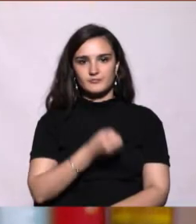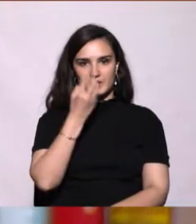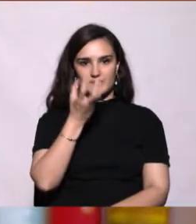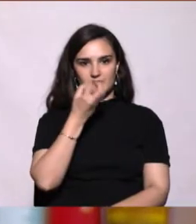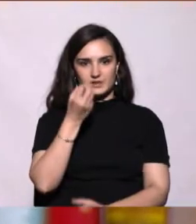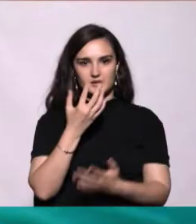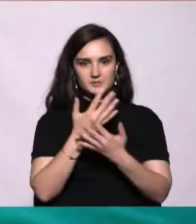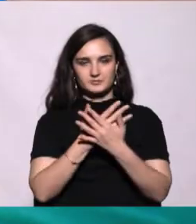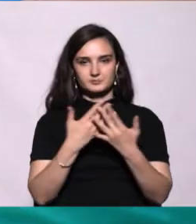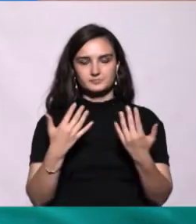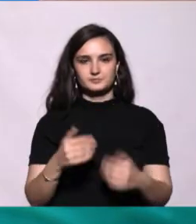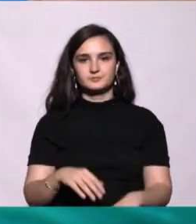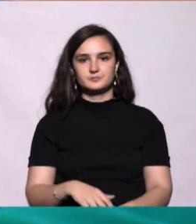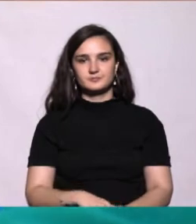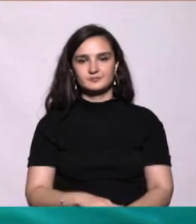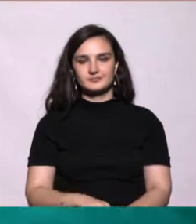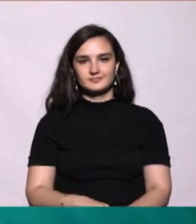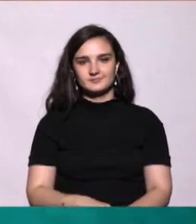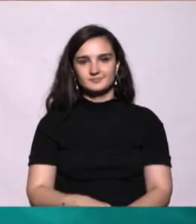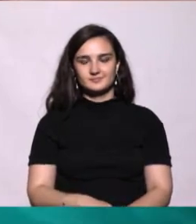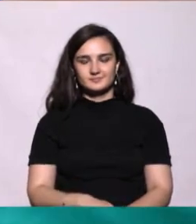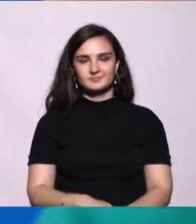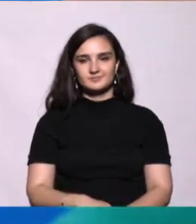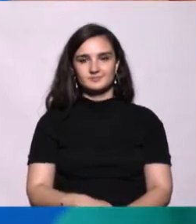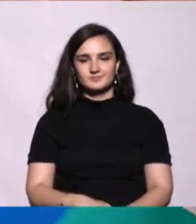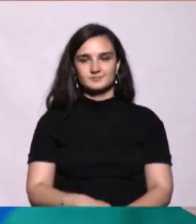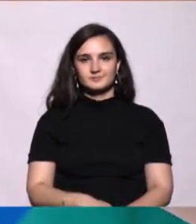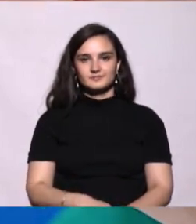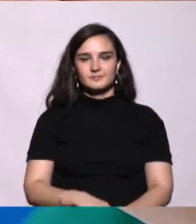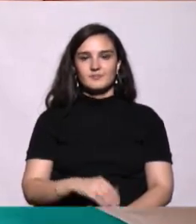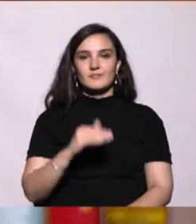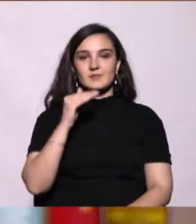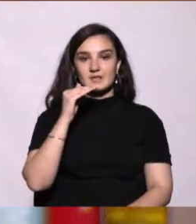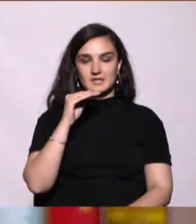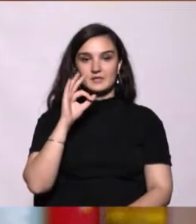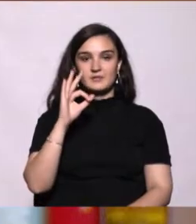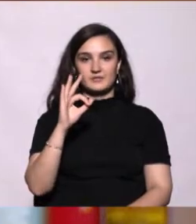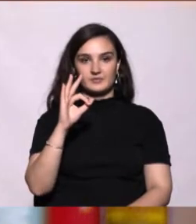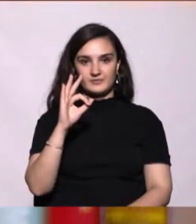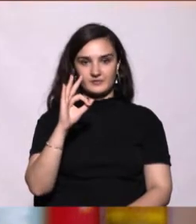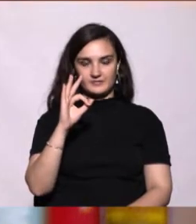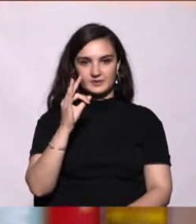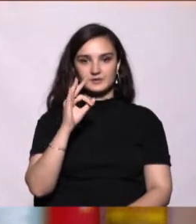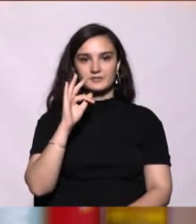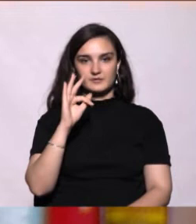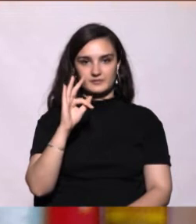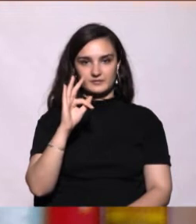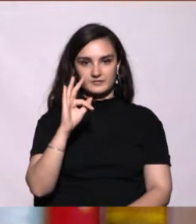Flowers. Flowers. Qvavilebi. We know this letter. F.